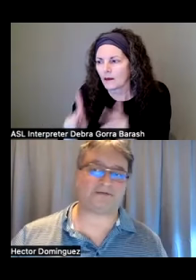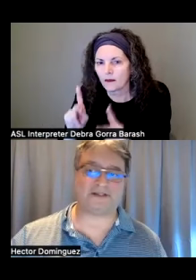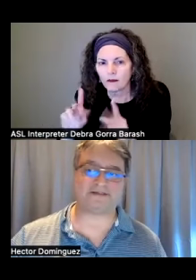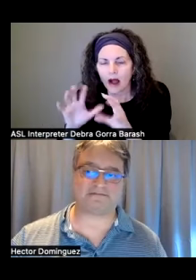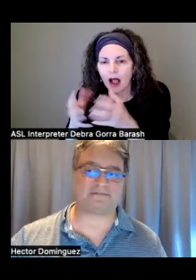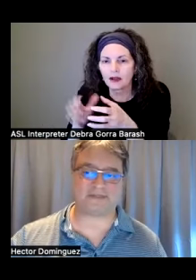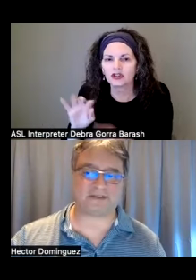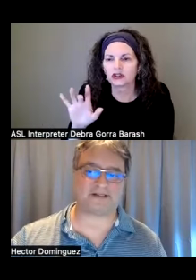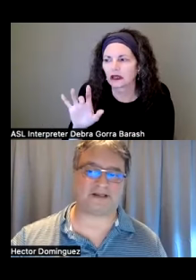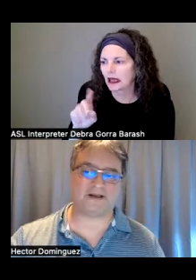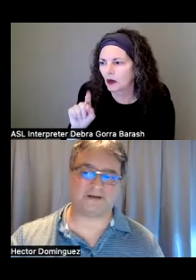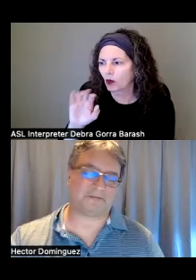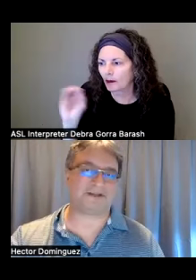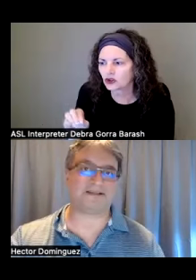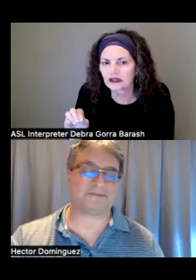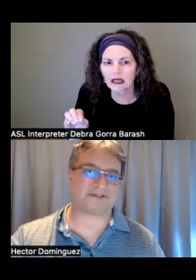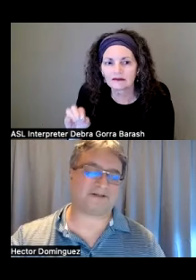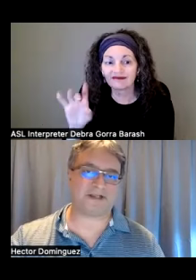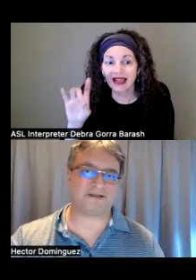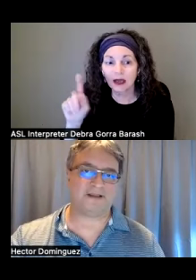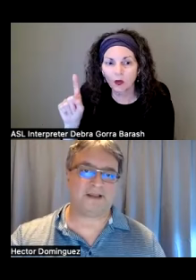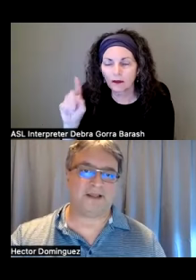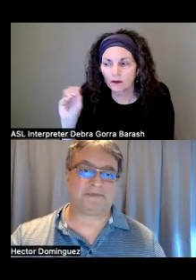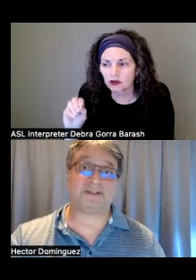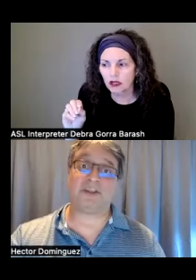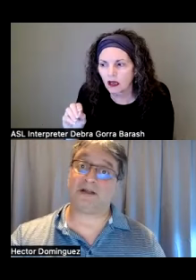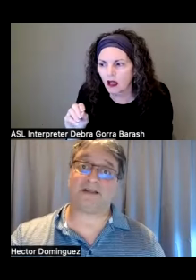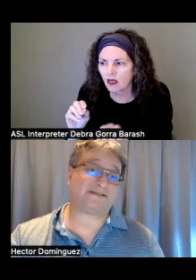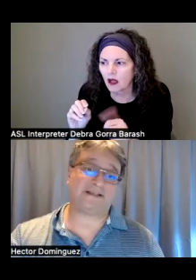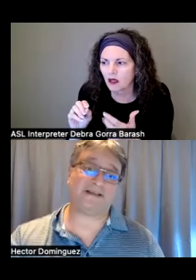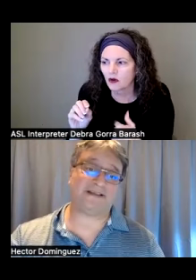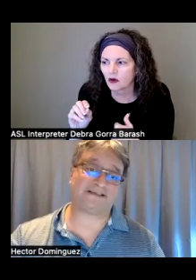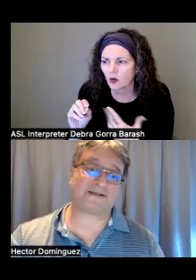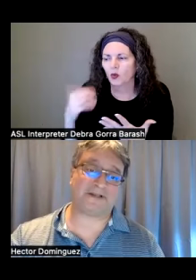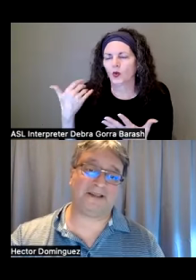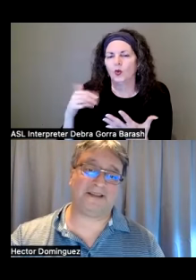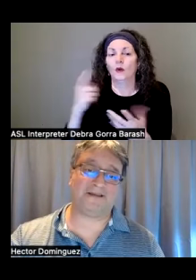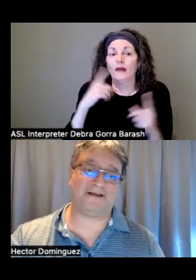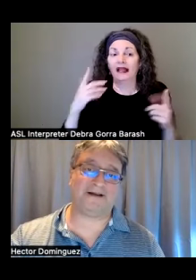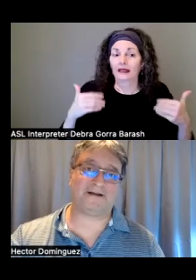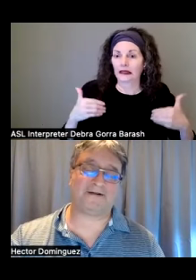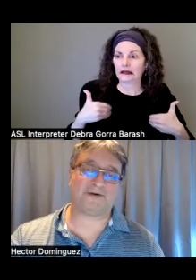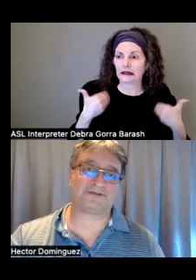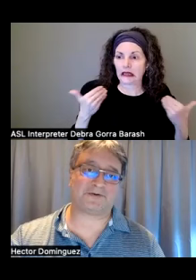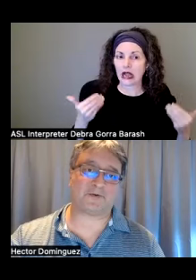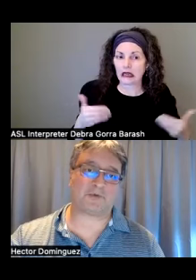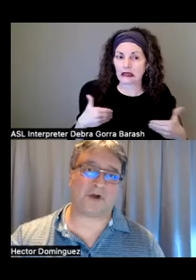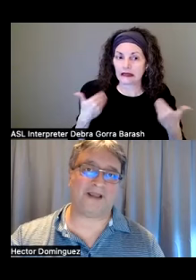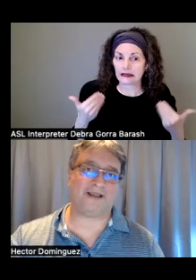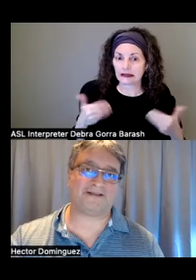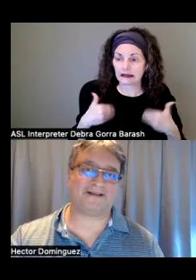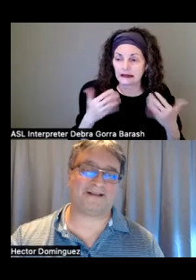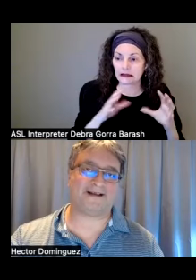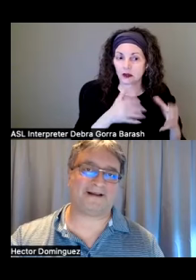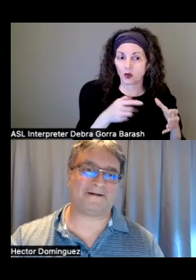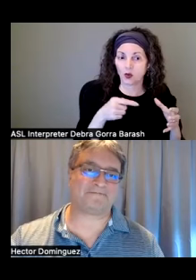the rest is 90%, right? But the youngest is actually also